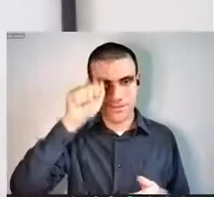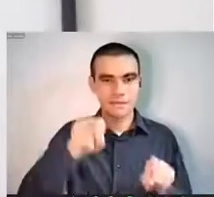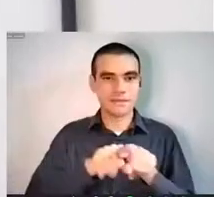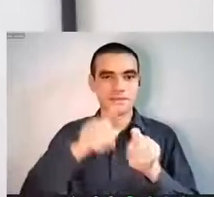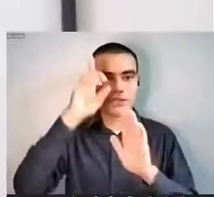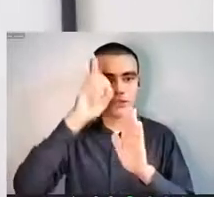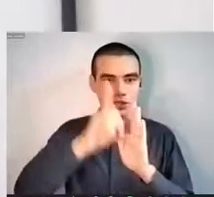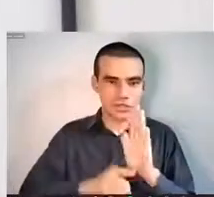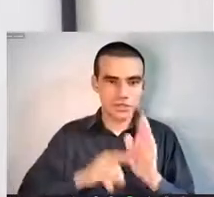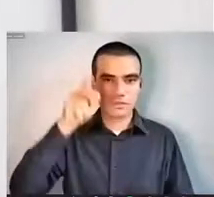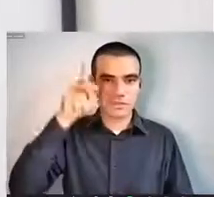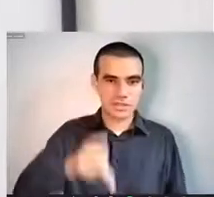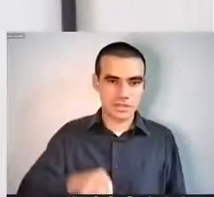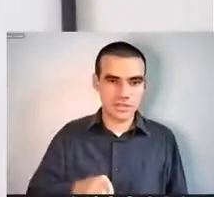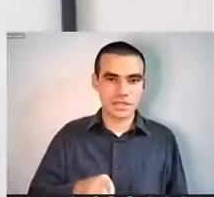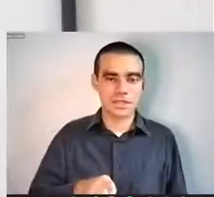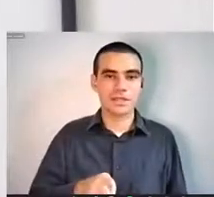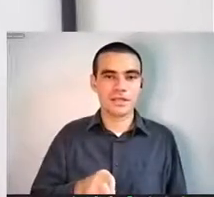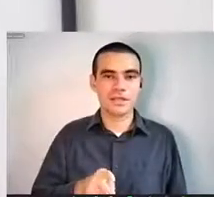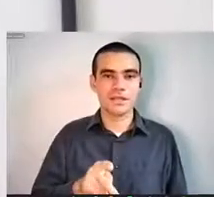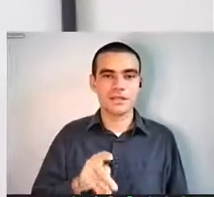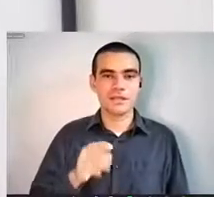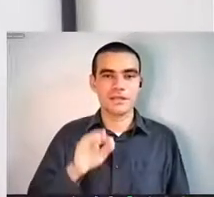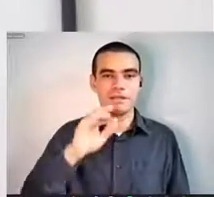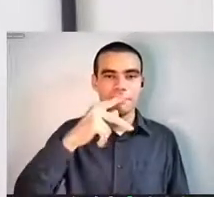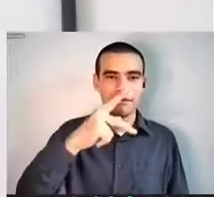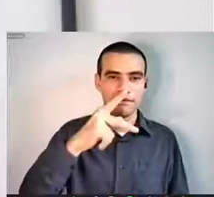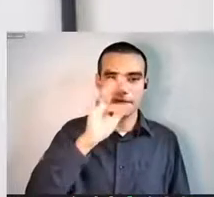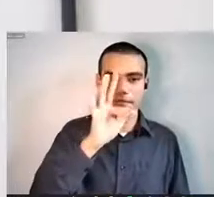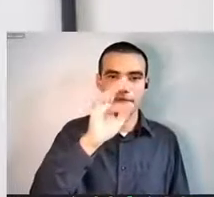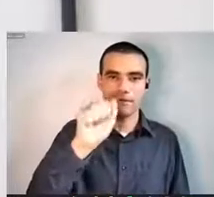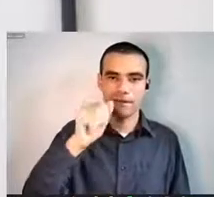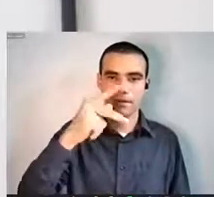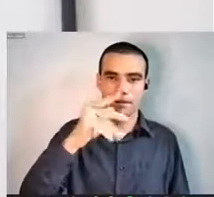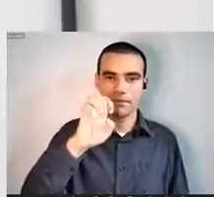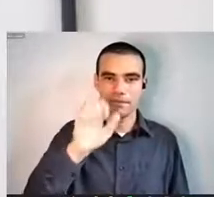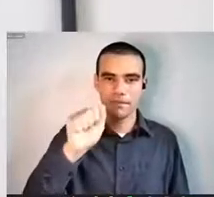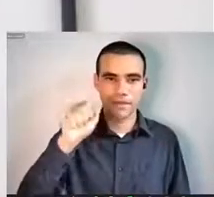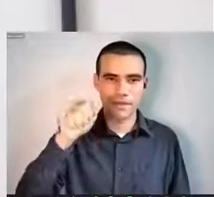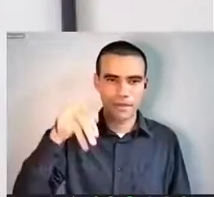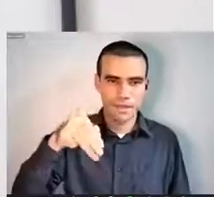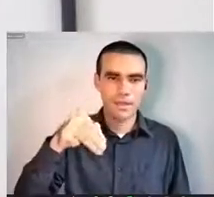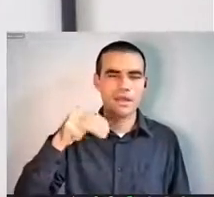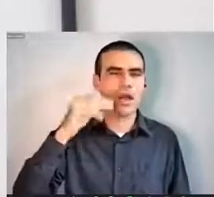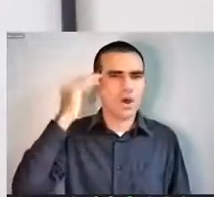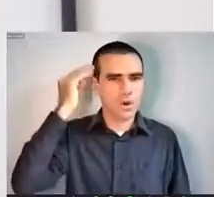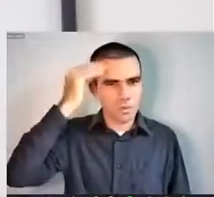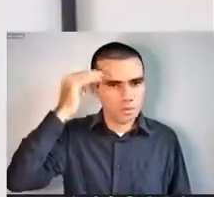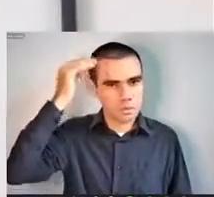and she was a director of our foundation for research.